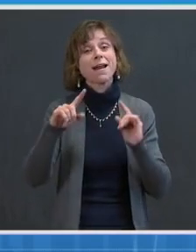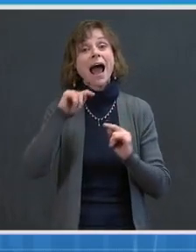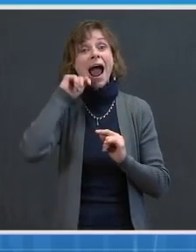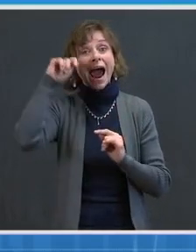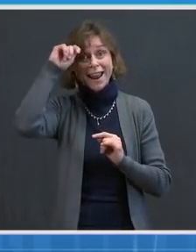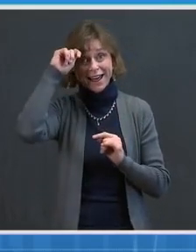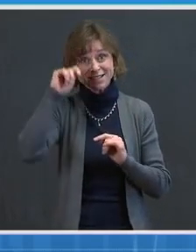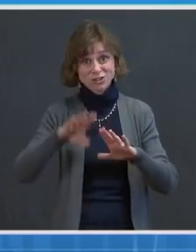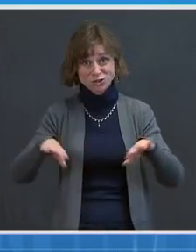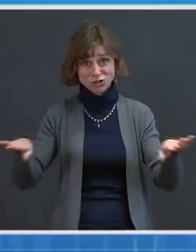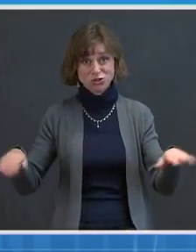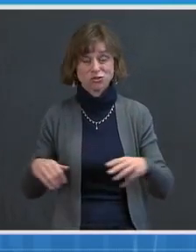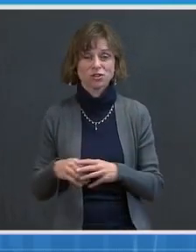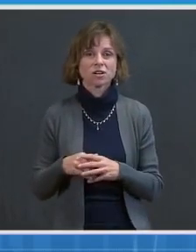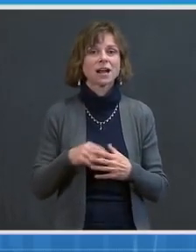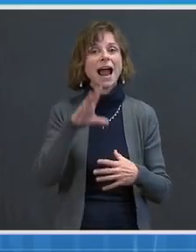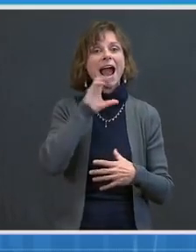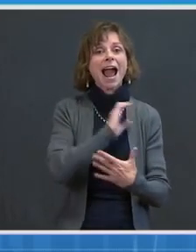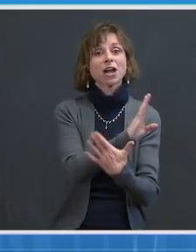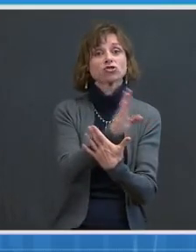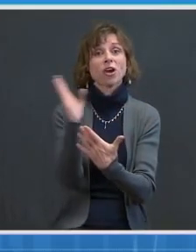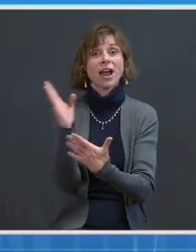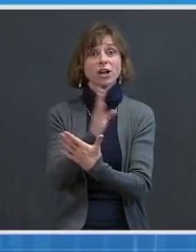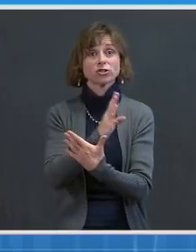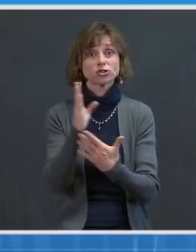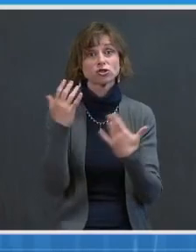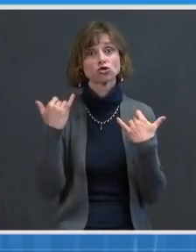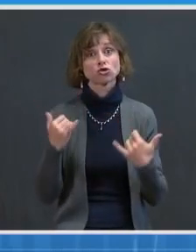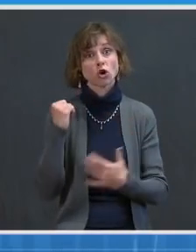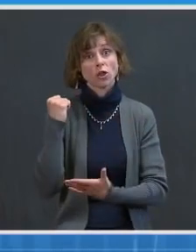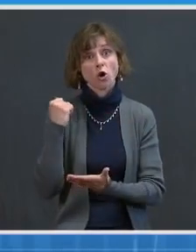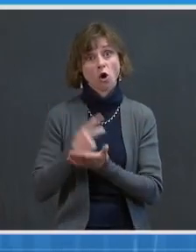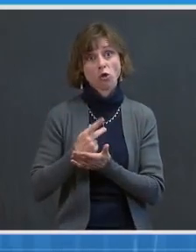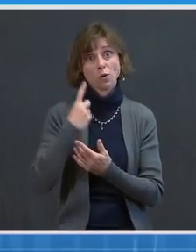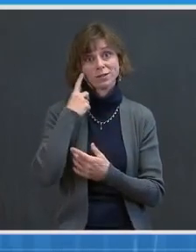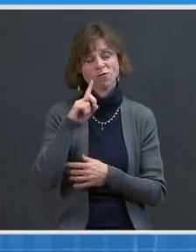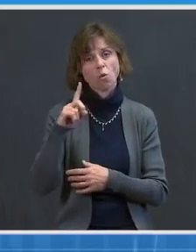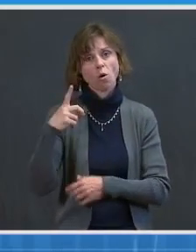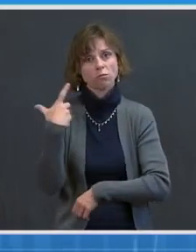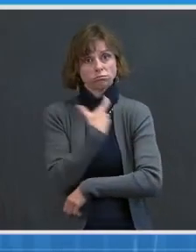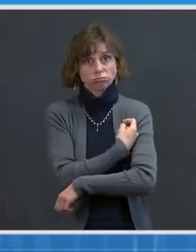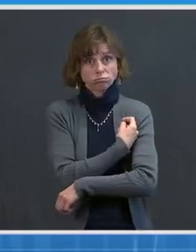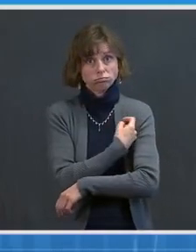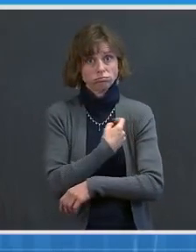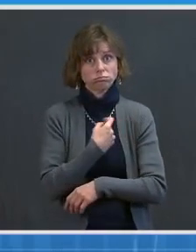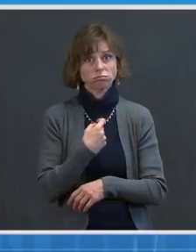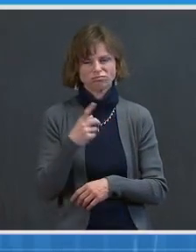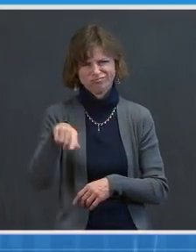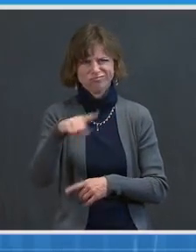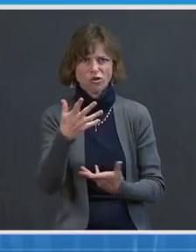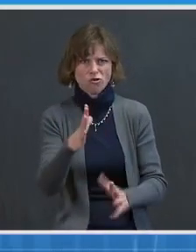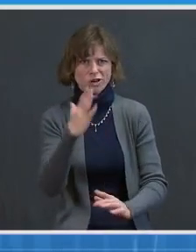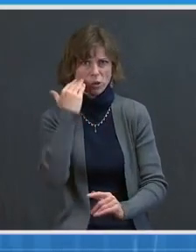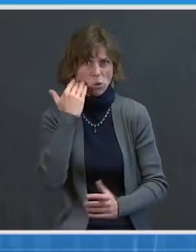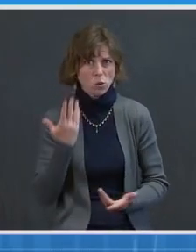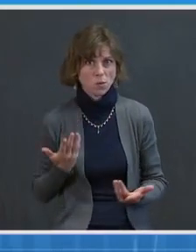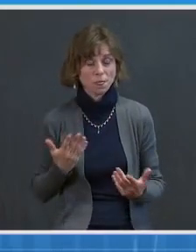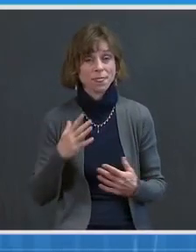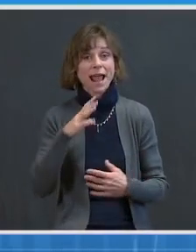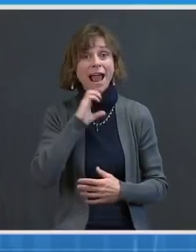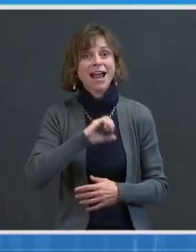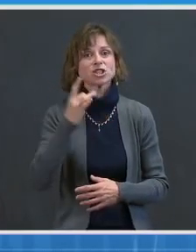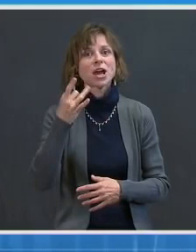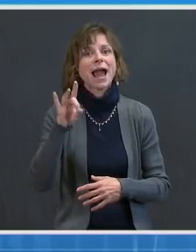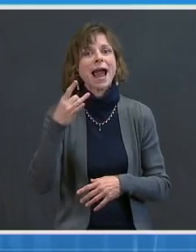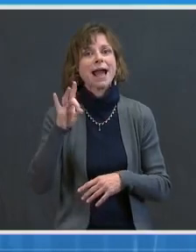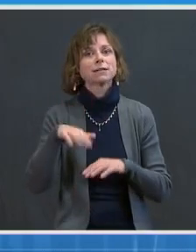children. The age range that is currently authorized for the SARS-CoV vaccination, as you well know, is 18 and older